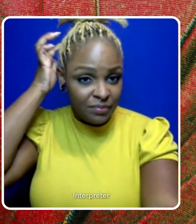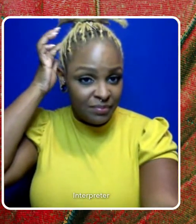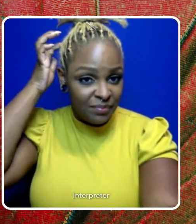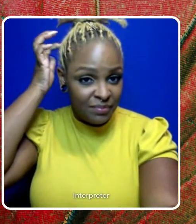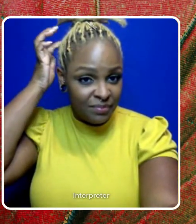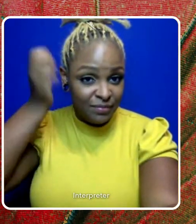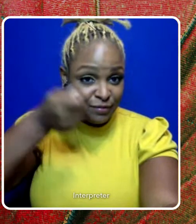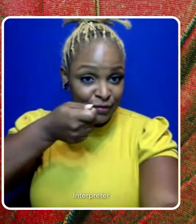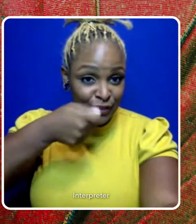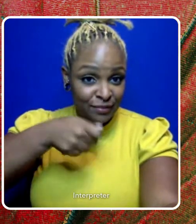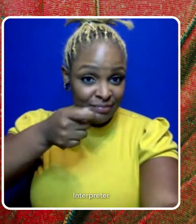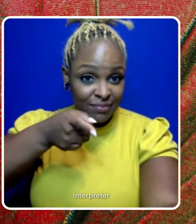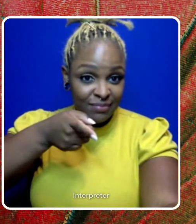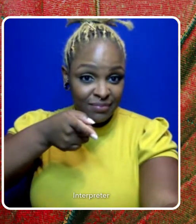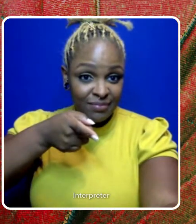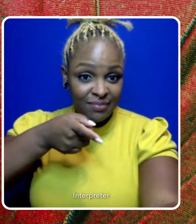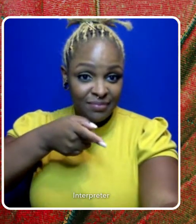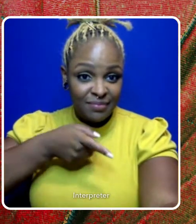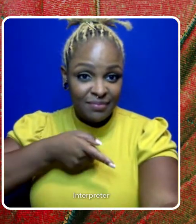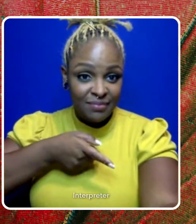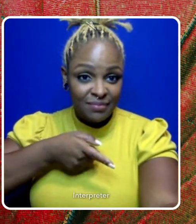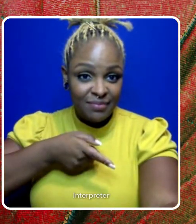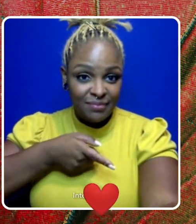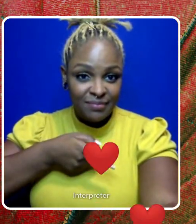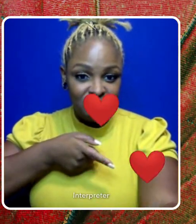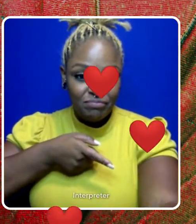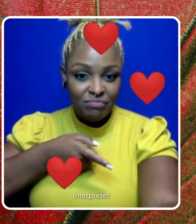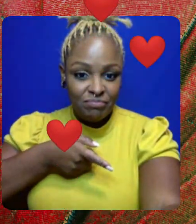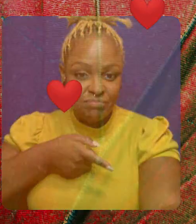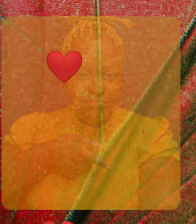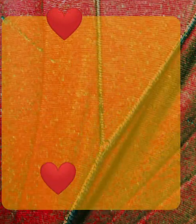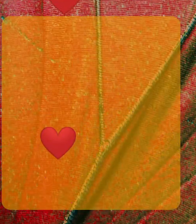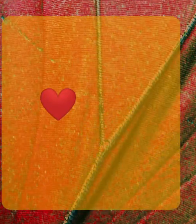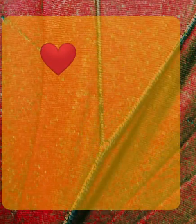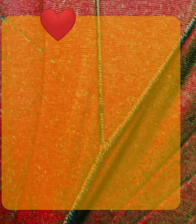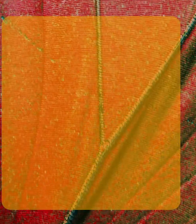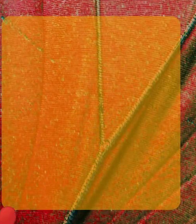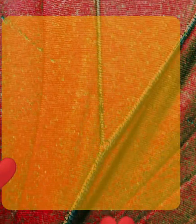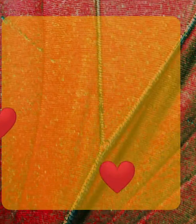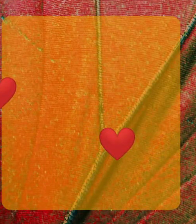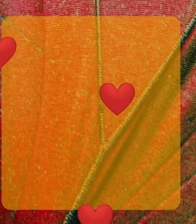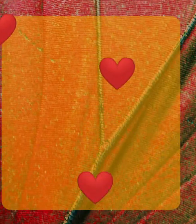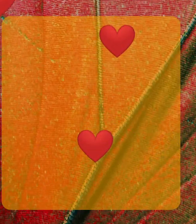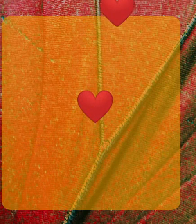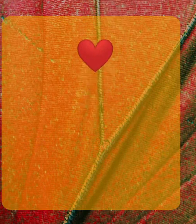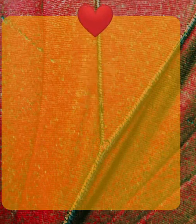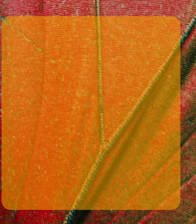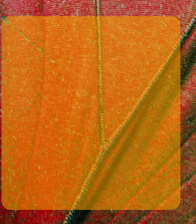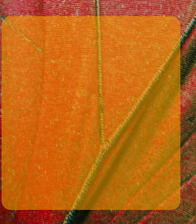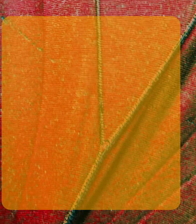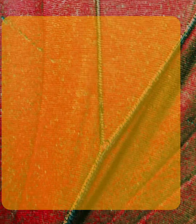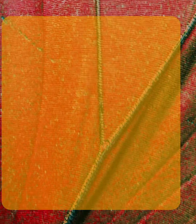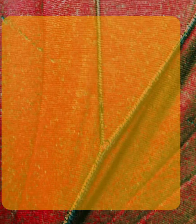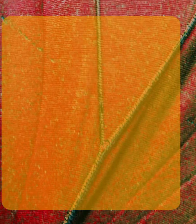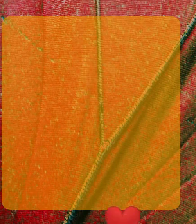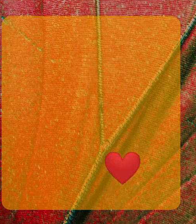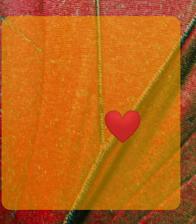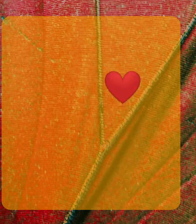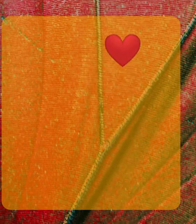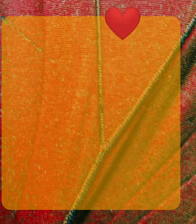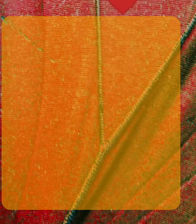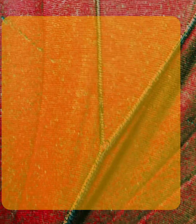there. Want to give a big ups to all y'all. Thanks Shanique. Thanks to the MC, the DJ, right?